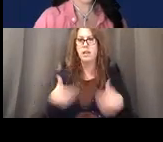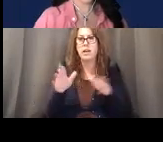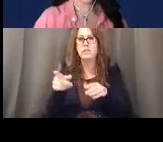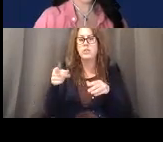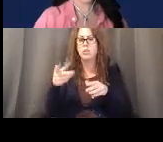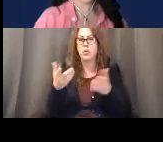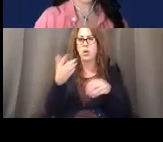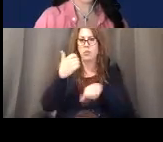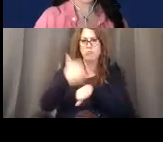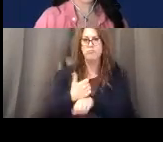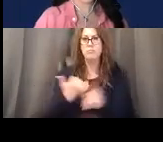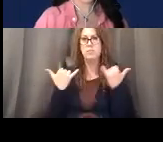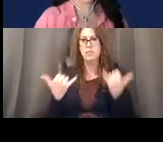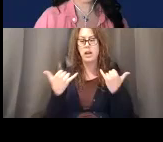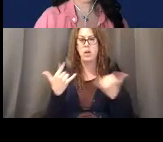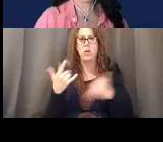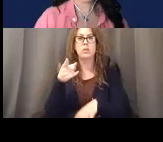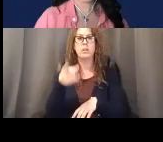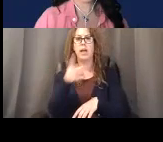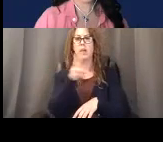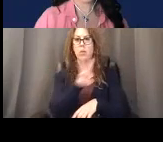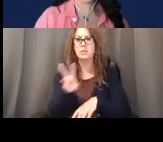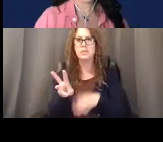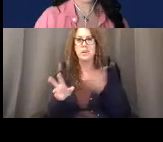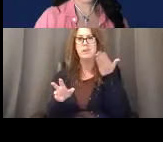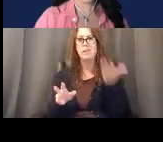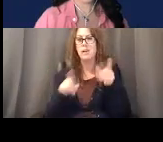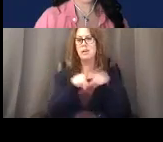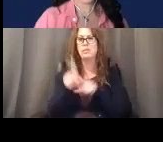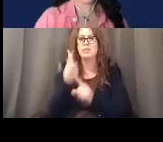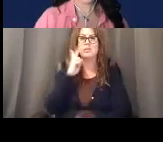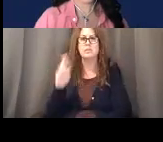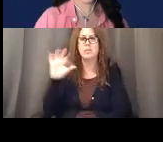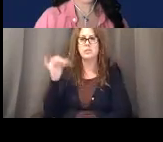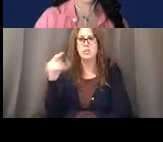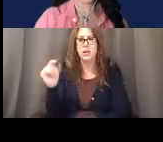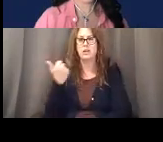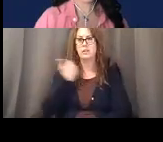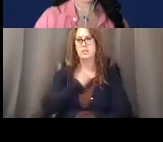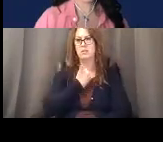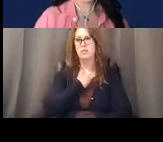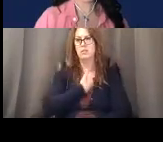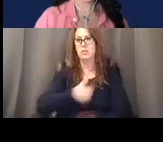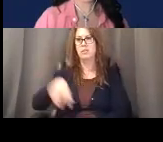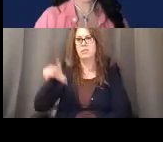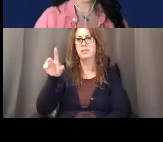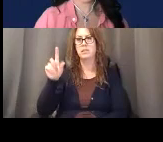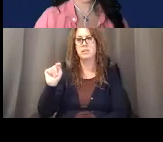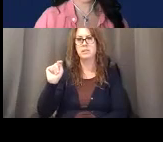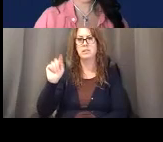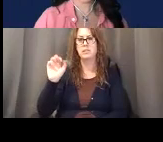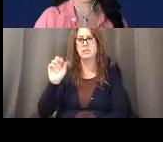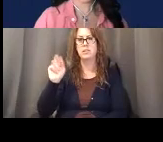is below on the slide, and it's also been shared in the chat. I'm joining you today from Tongva land.